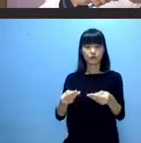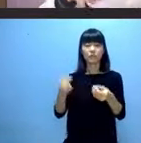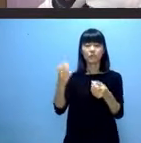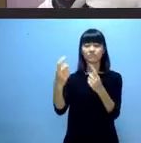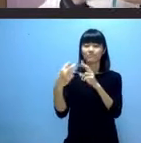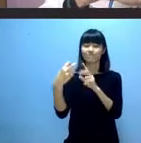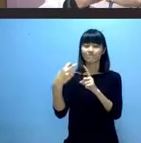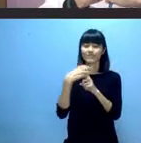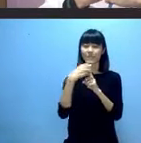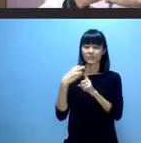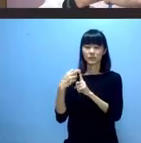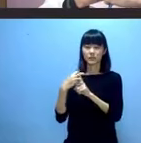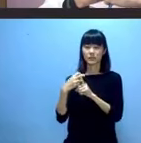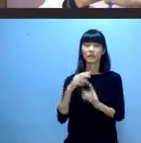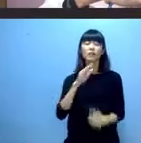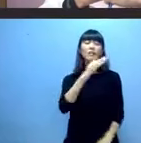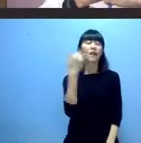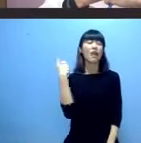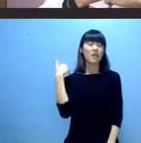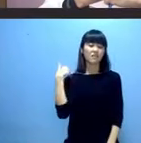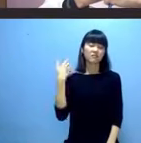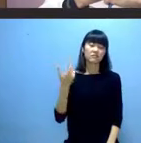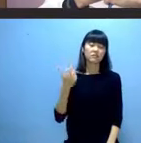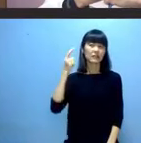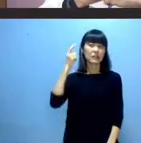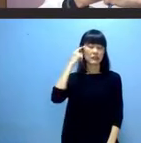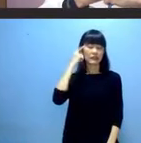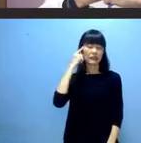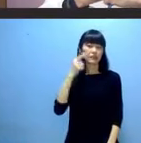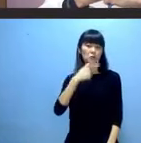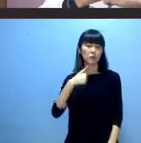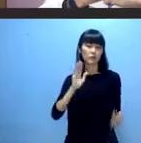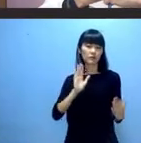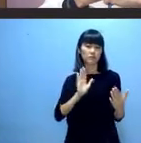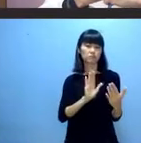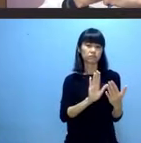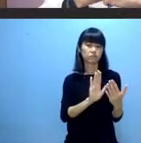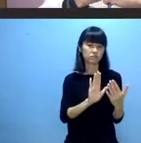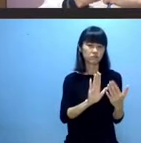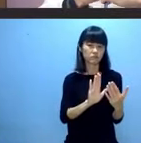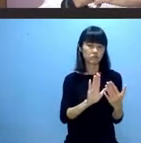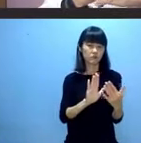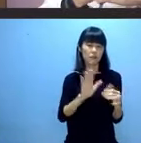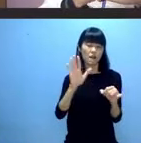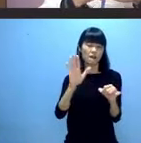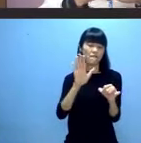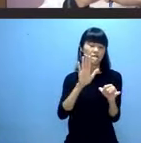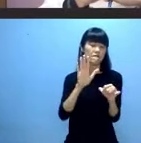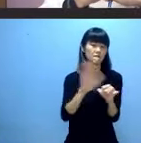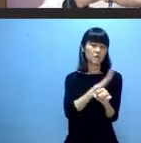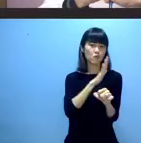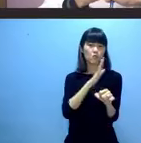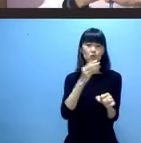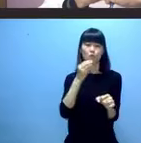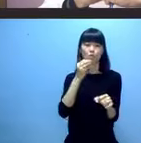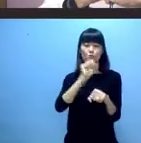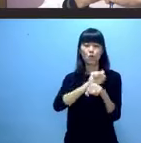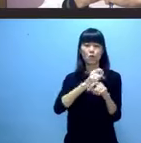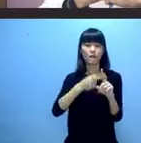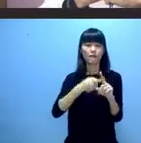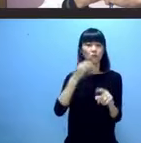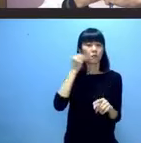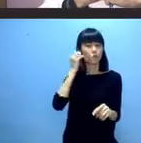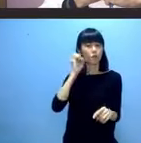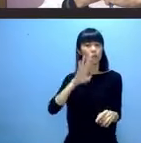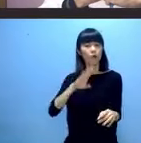it looks like we are heading towards either full work from home or mandatory home-based learning." And